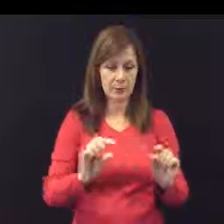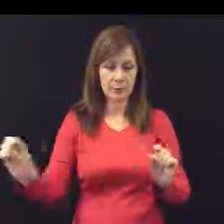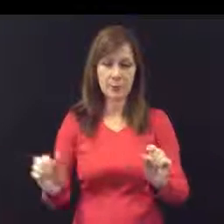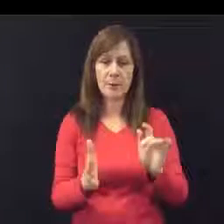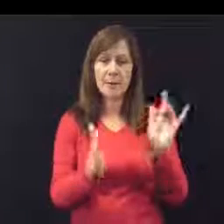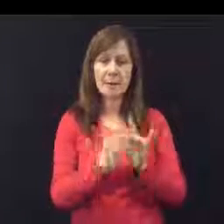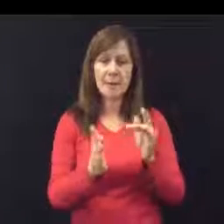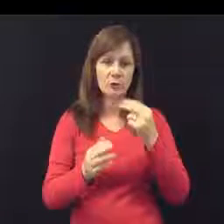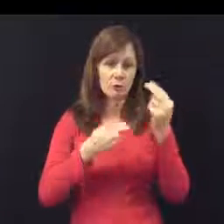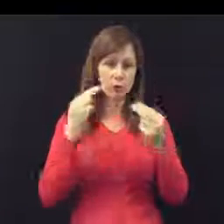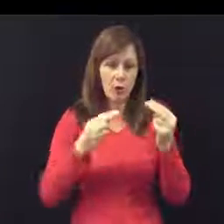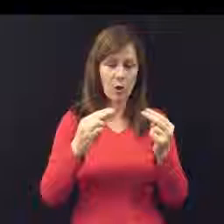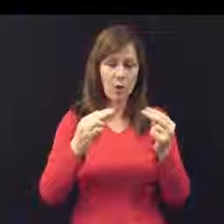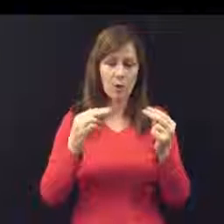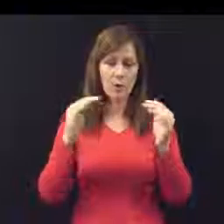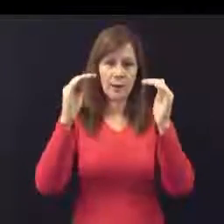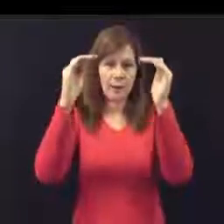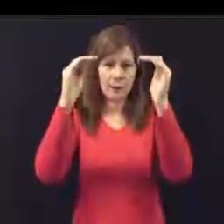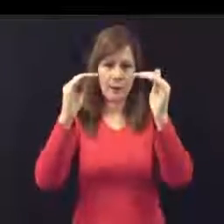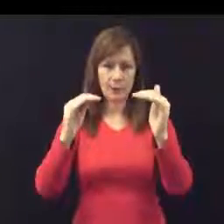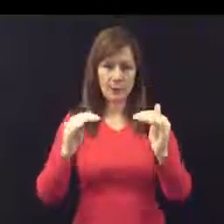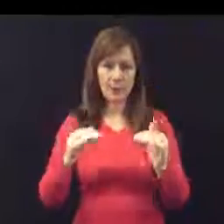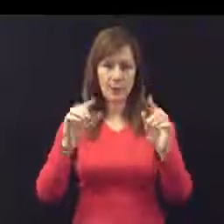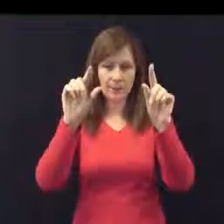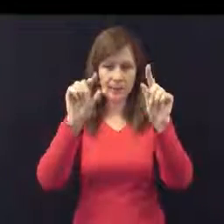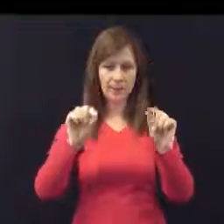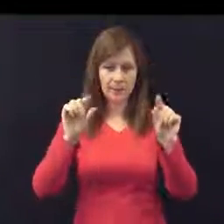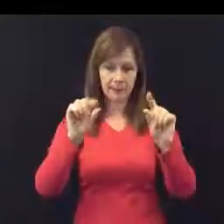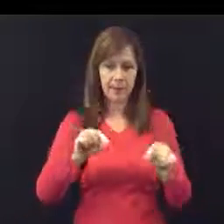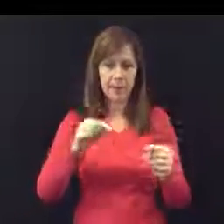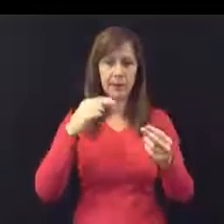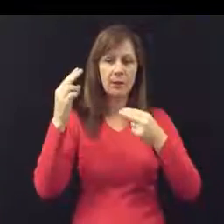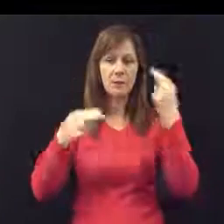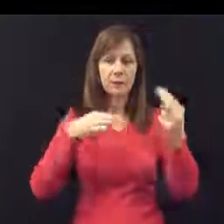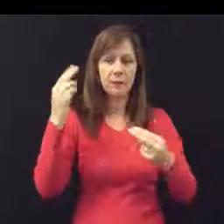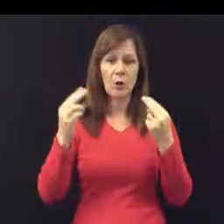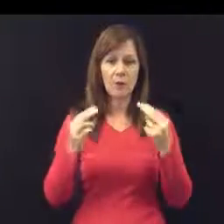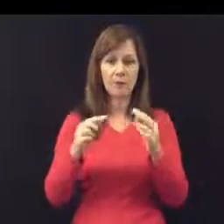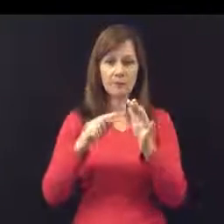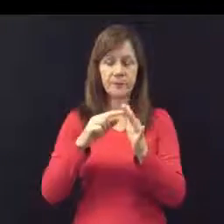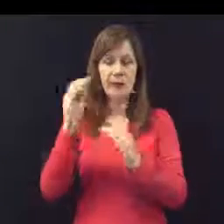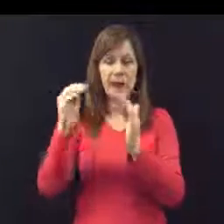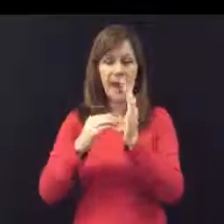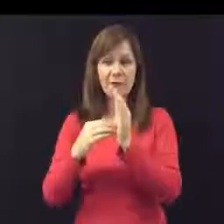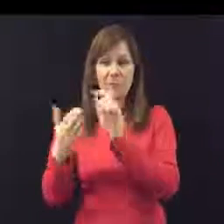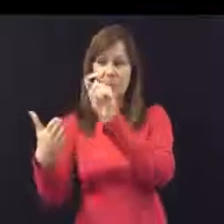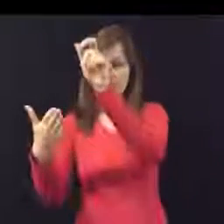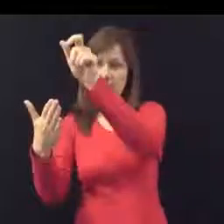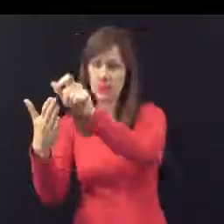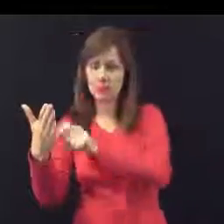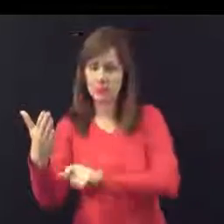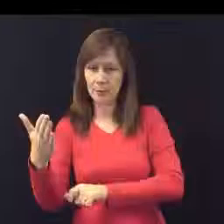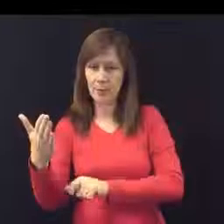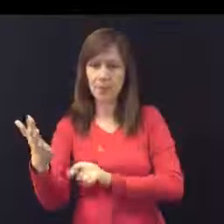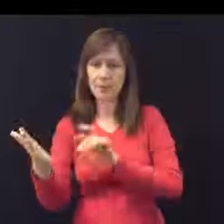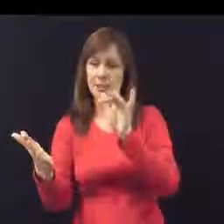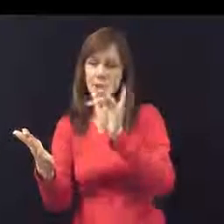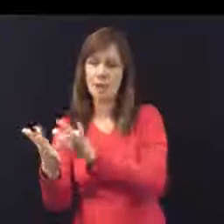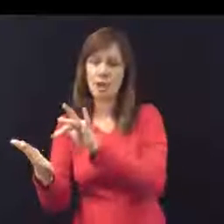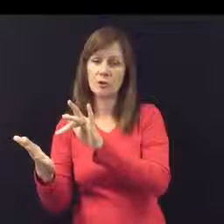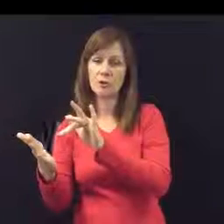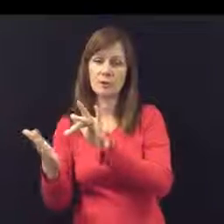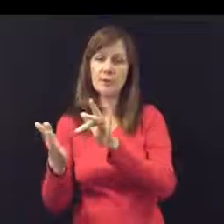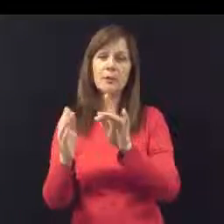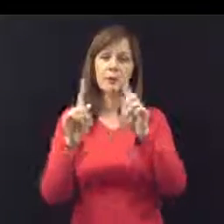slider. Switch to the Songs list view by tapping on Songs in the bottom toolbar. You can scroll the list of songs